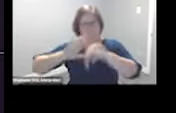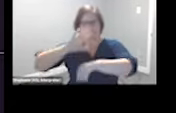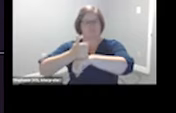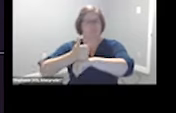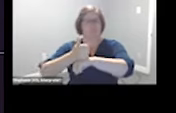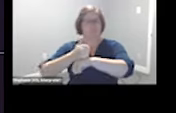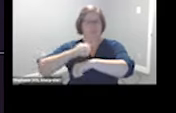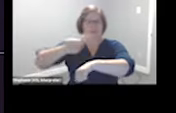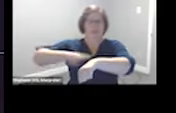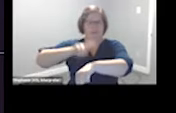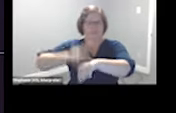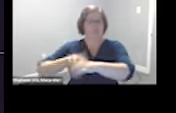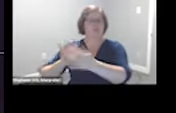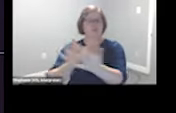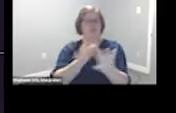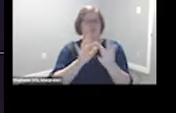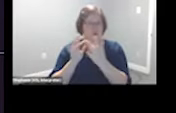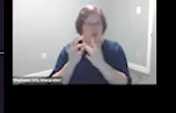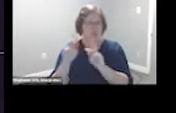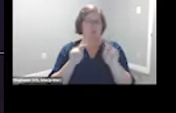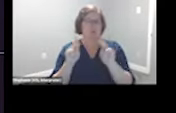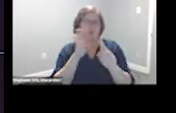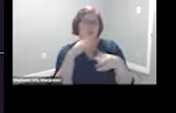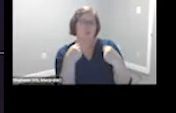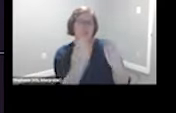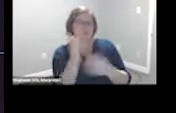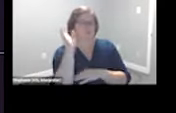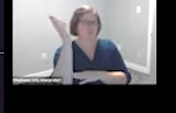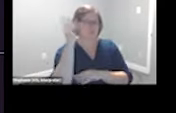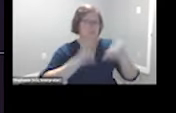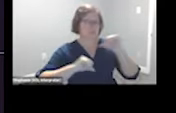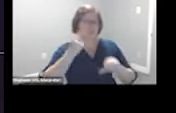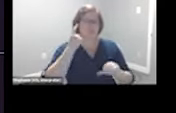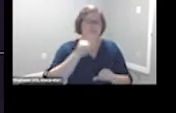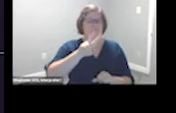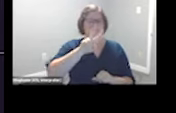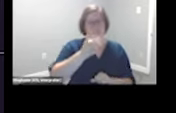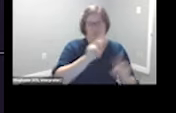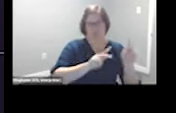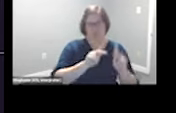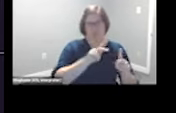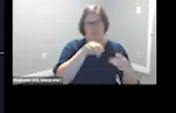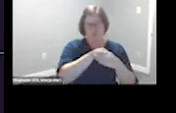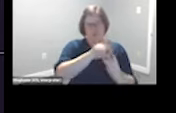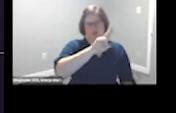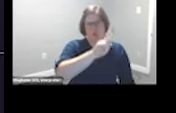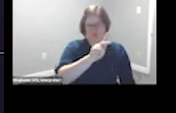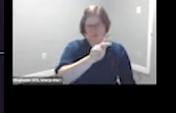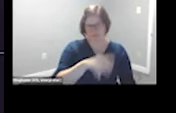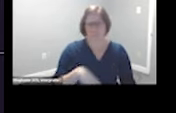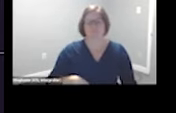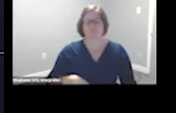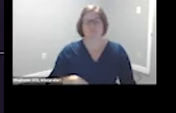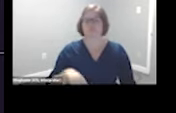of people who will present science to the vision impaired community in the UK. So back in 2019,